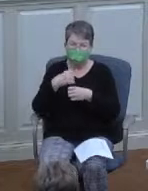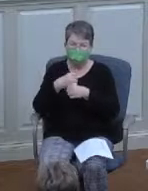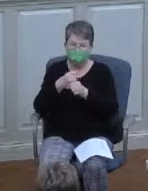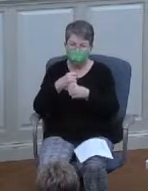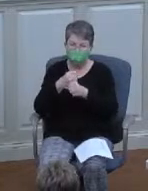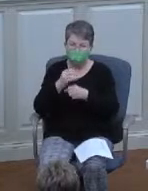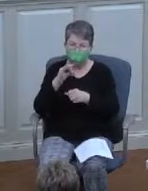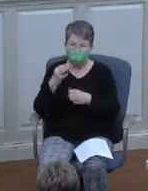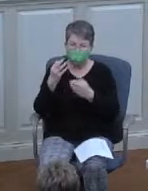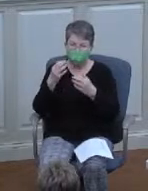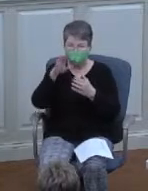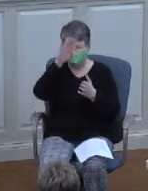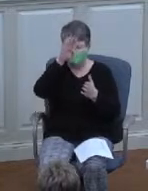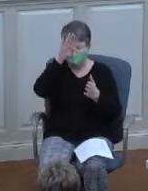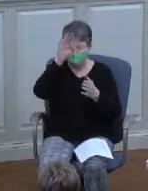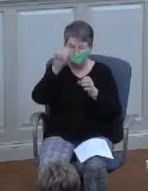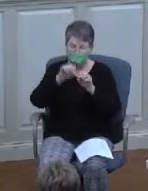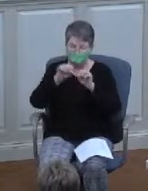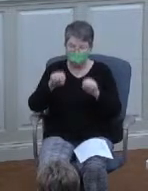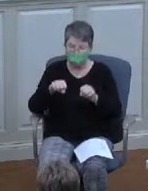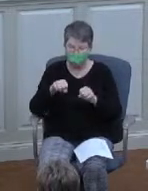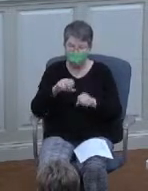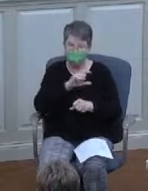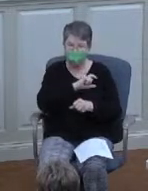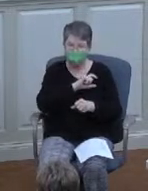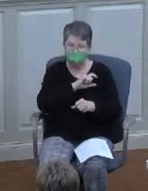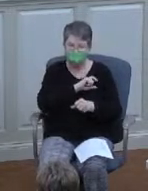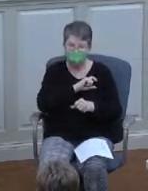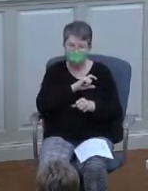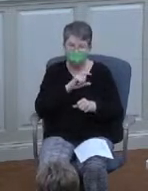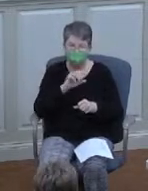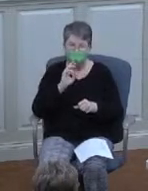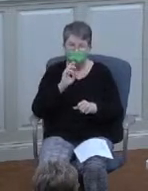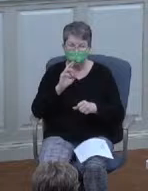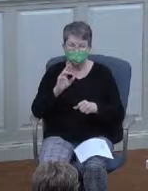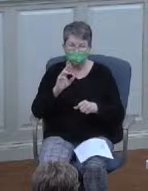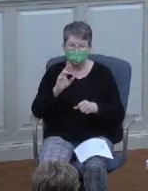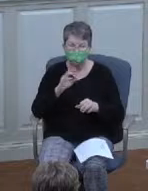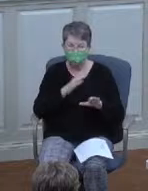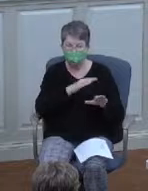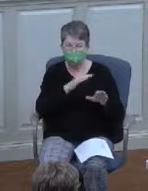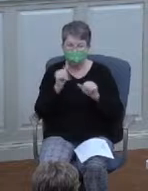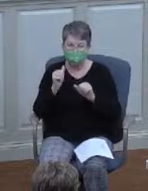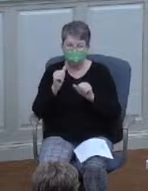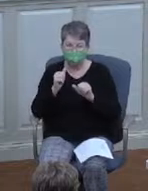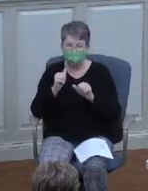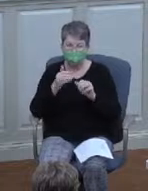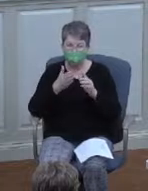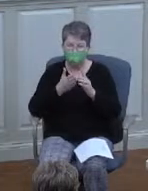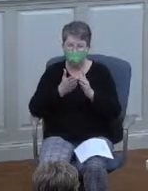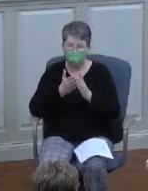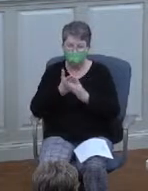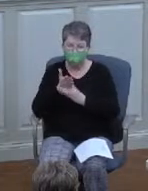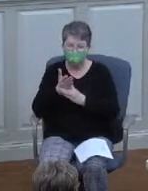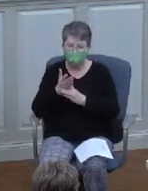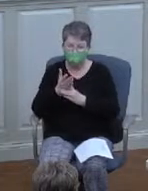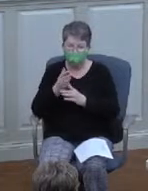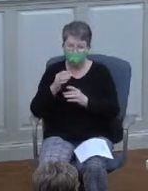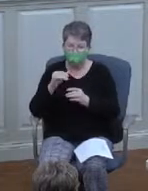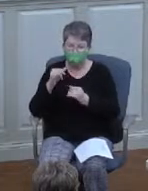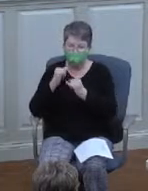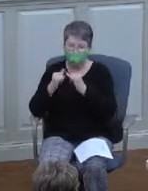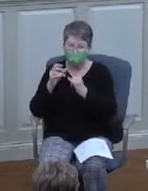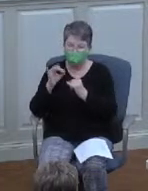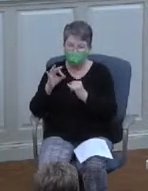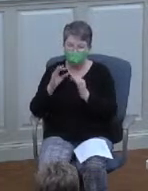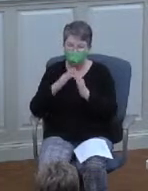station. The police are leaving the police station through the rear of City Hall's,